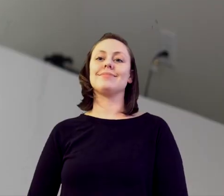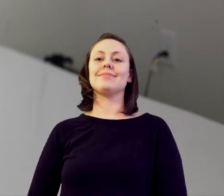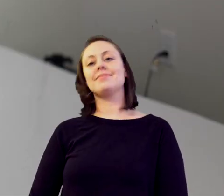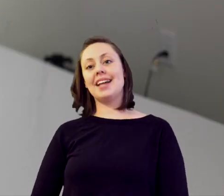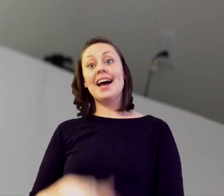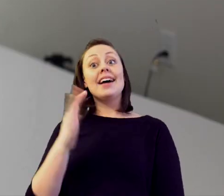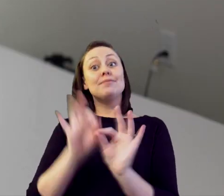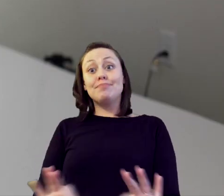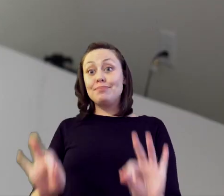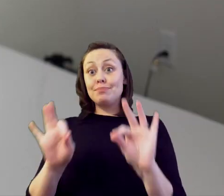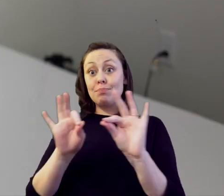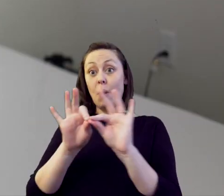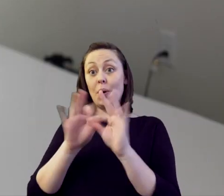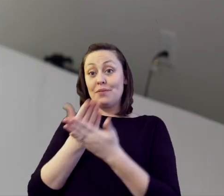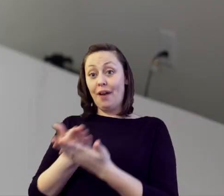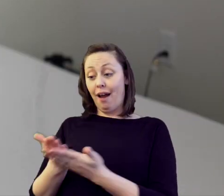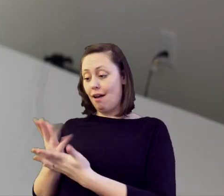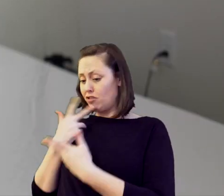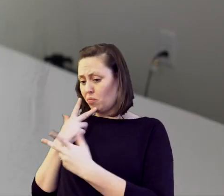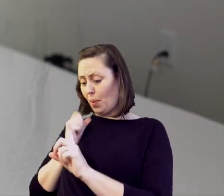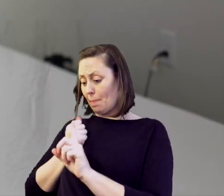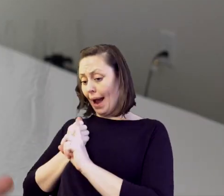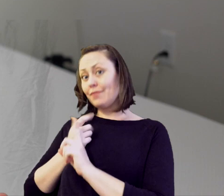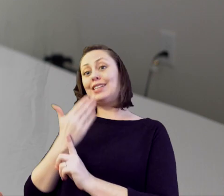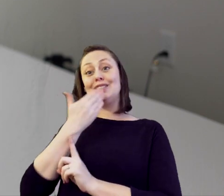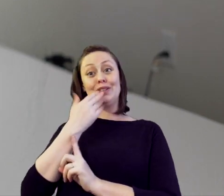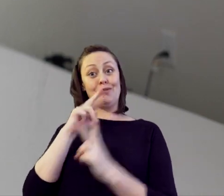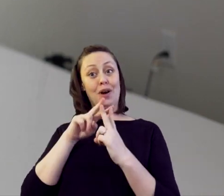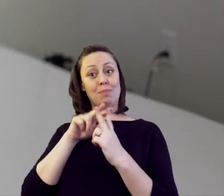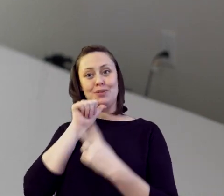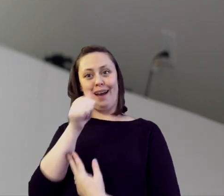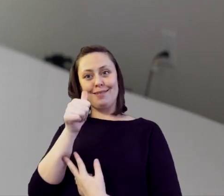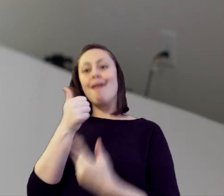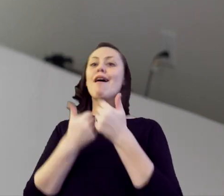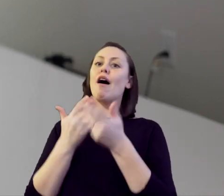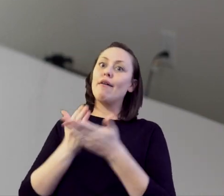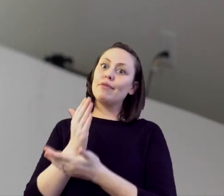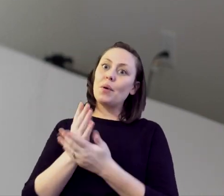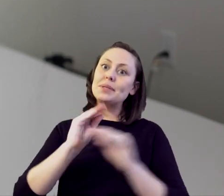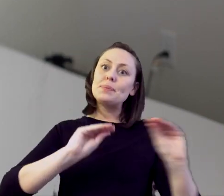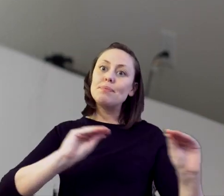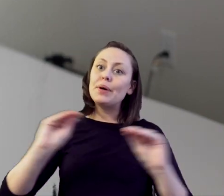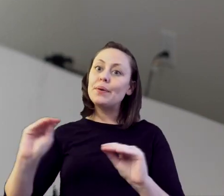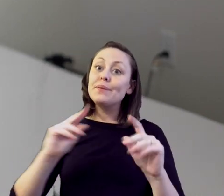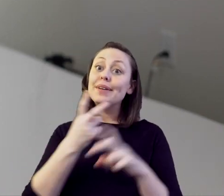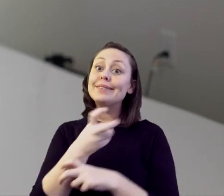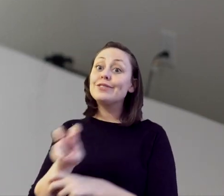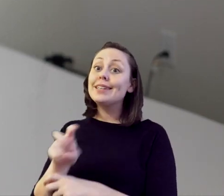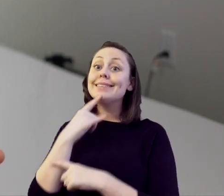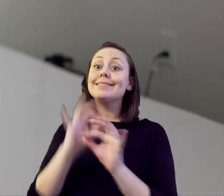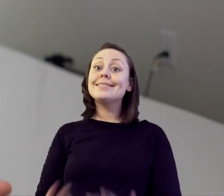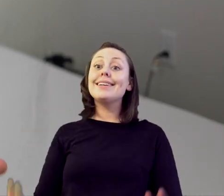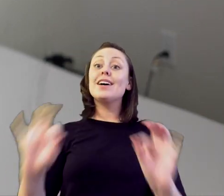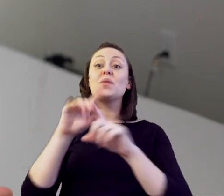Several important factors affect whether a mattress is going to be good for couples. Of course, motion transfer is extremely important